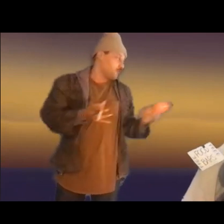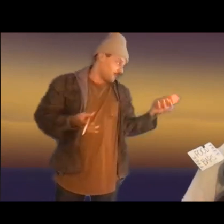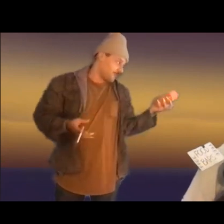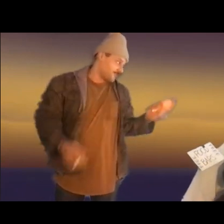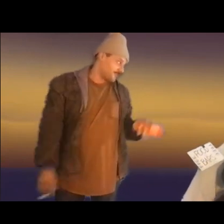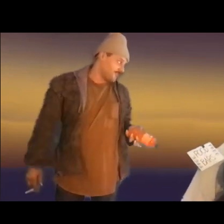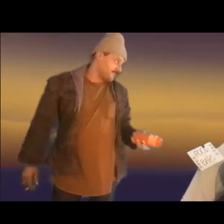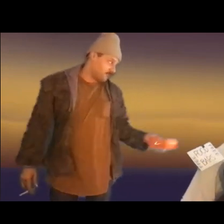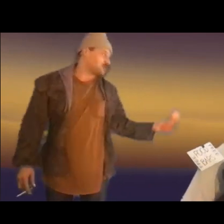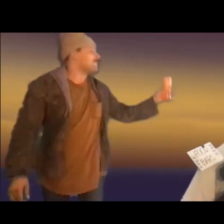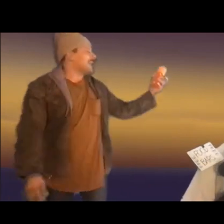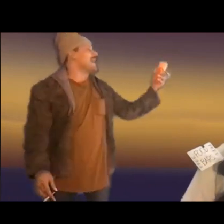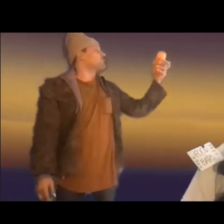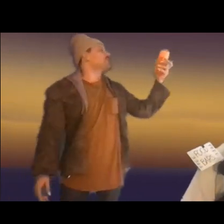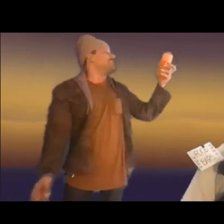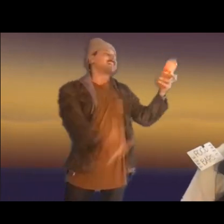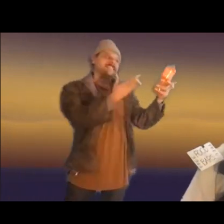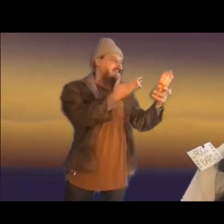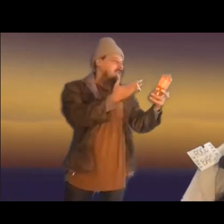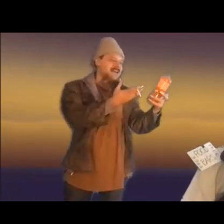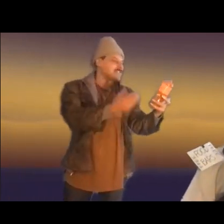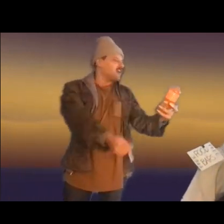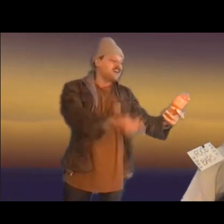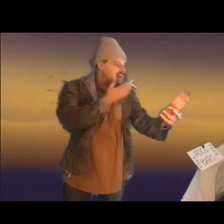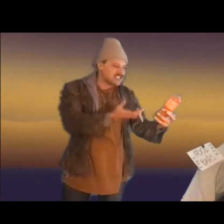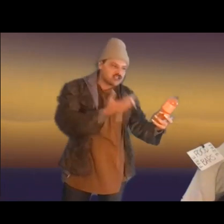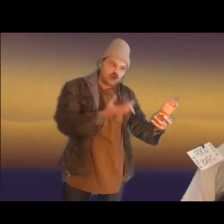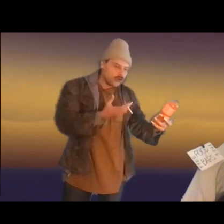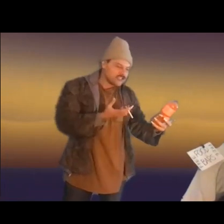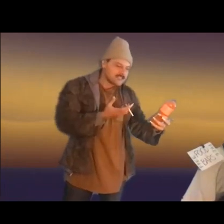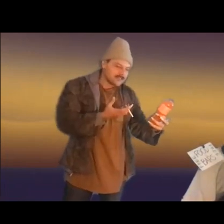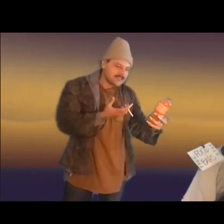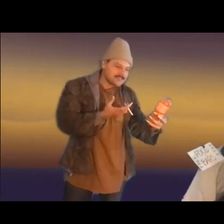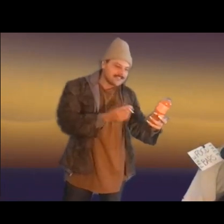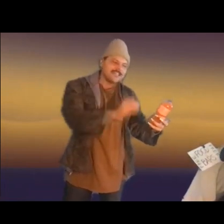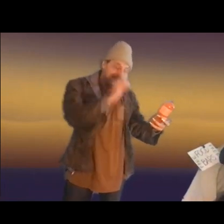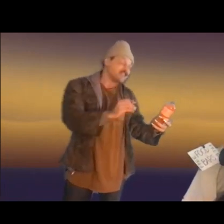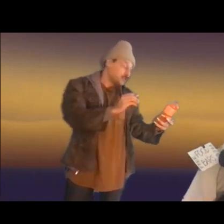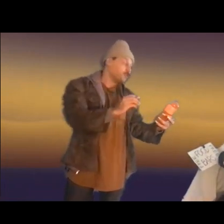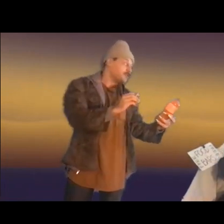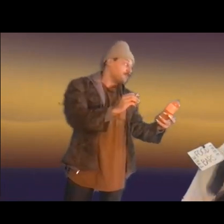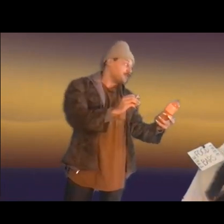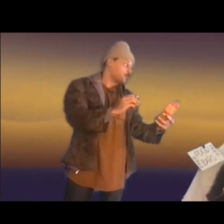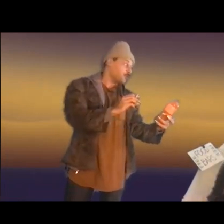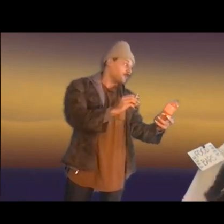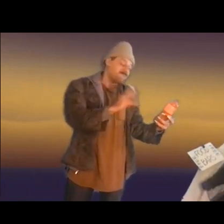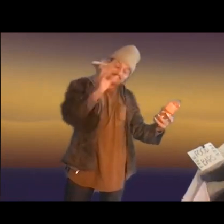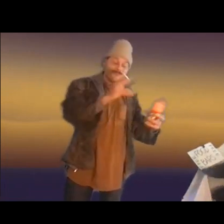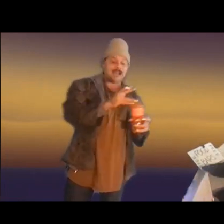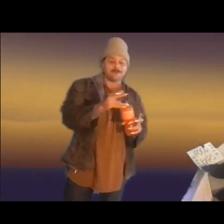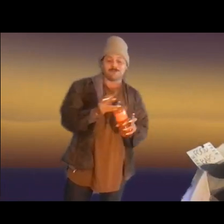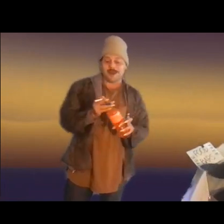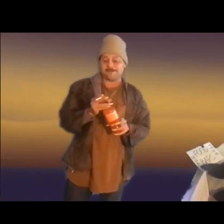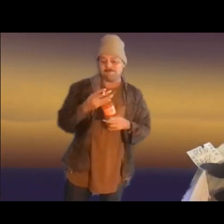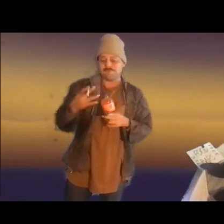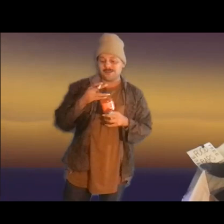Truer words. First time I had one of these, I said to myself, this gorgeous elixir is too good to be true.